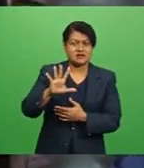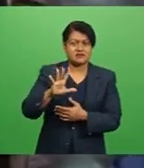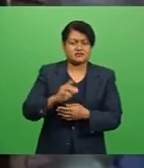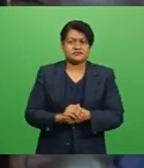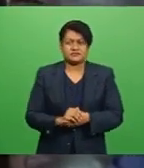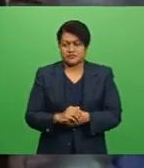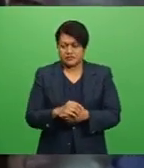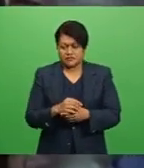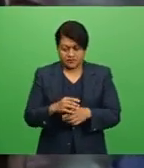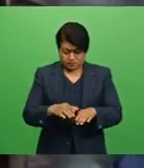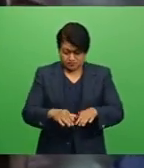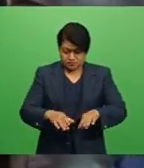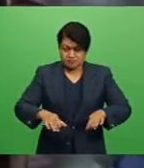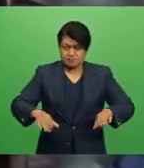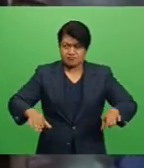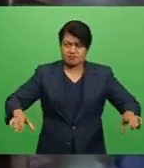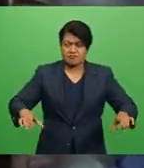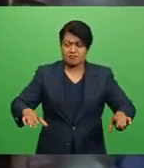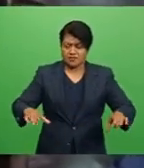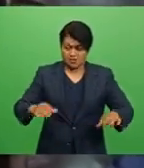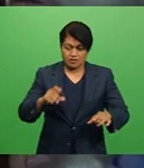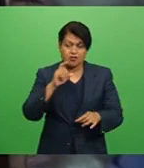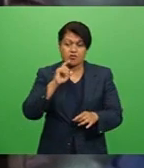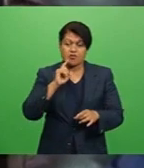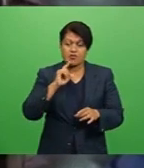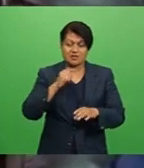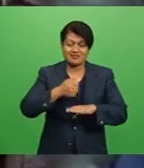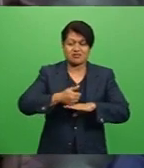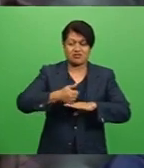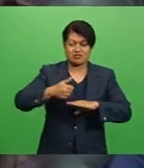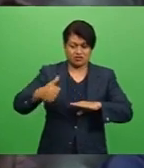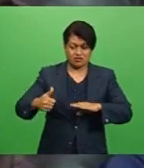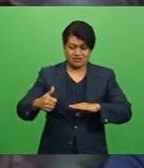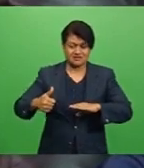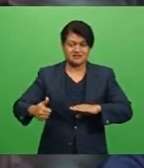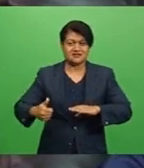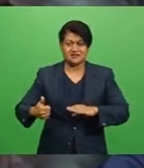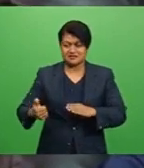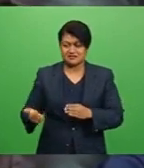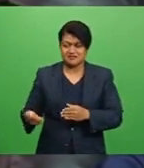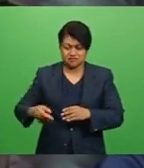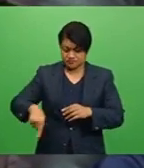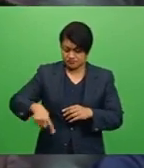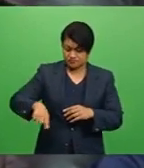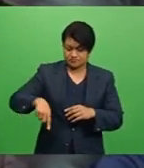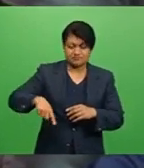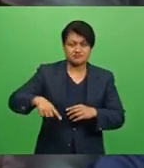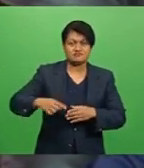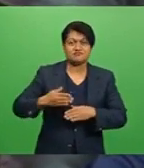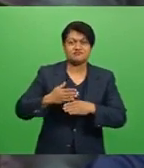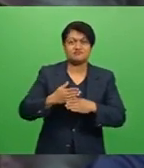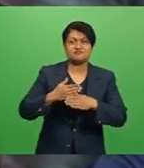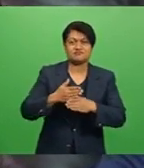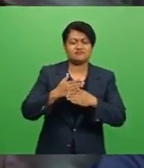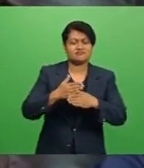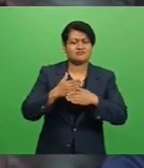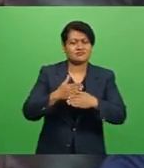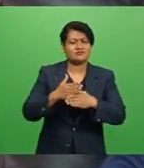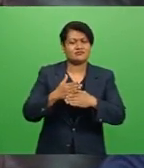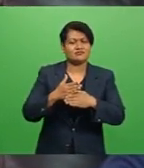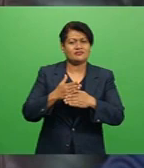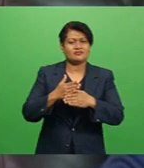staff from Water Authority in Suva, additional fleet as well. Suva pushed